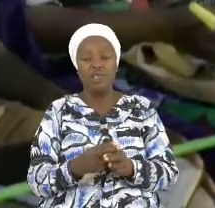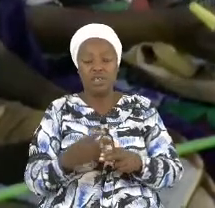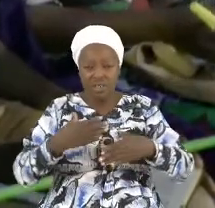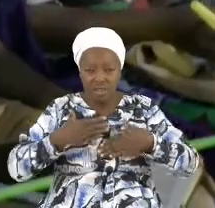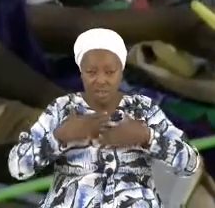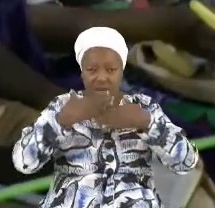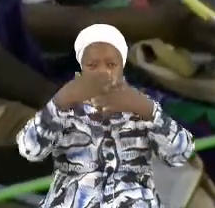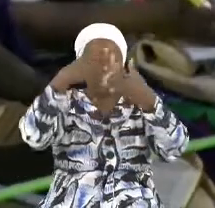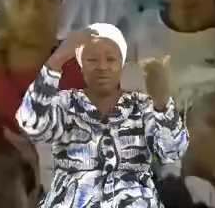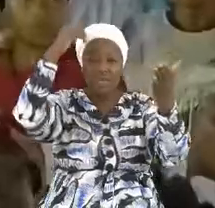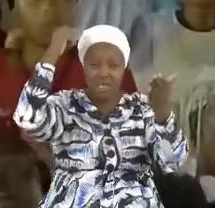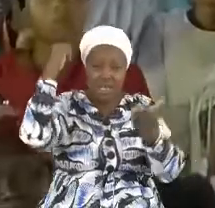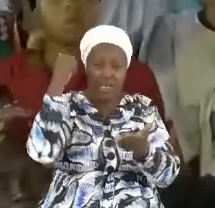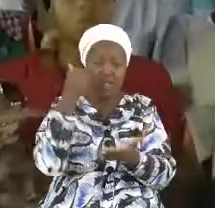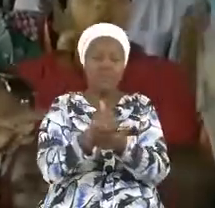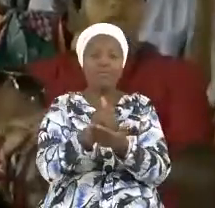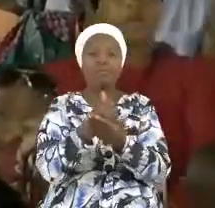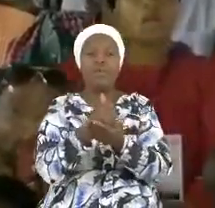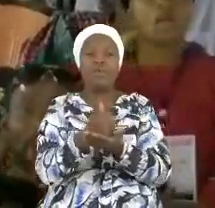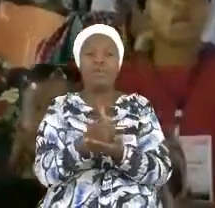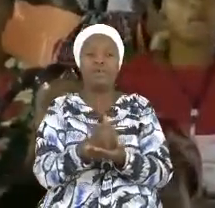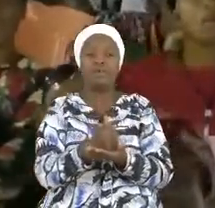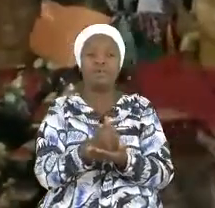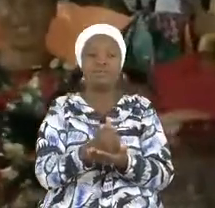of state. Amen. Amen.